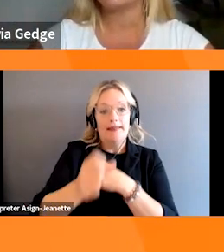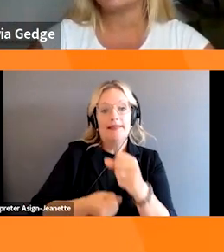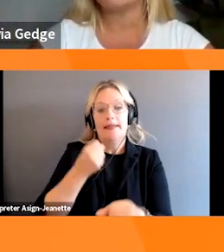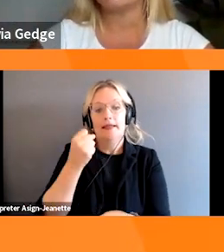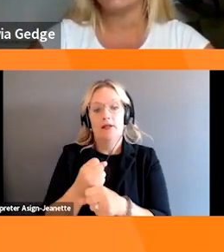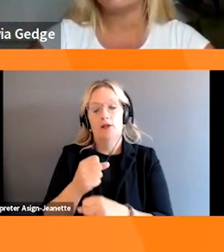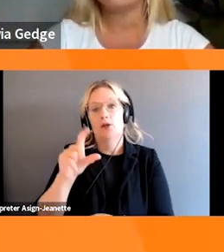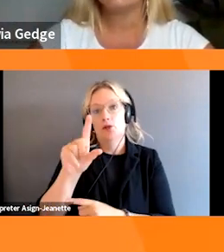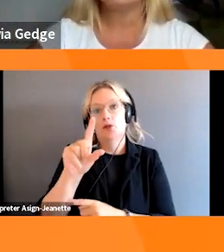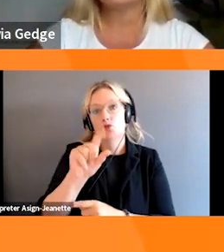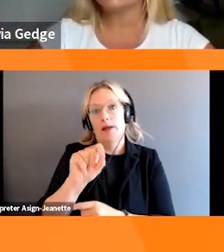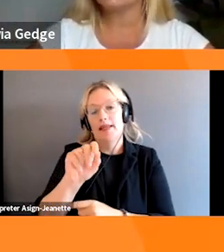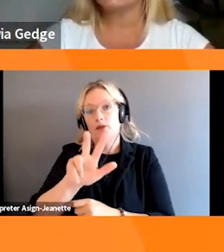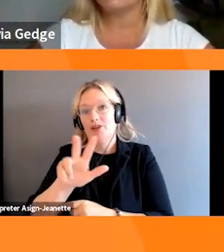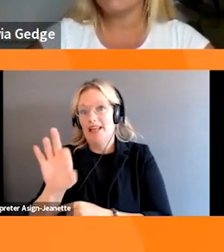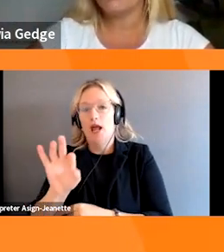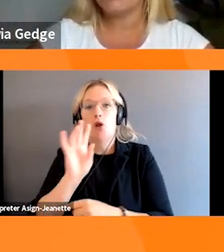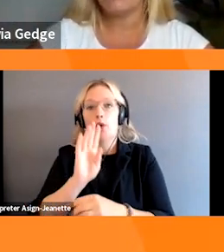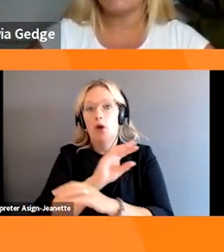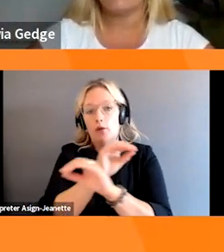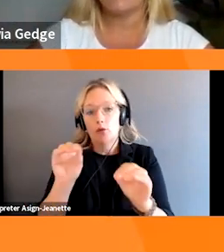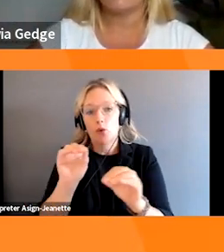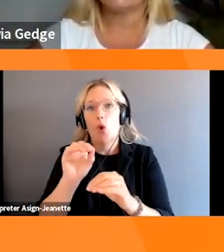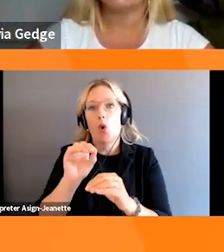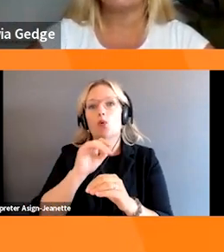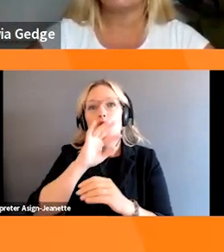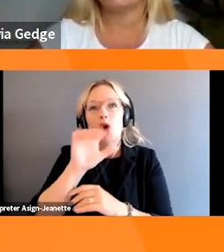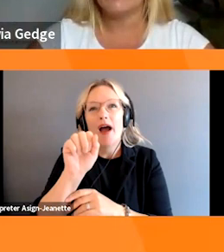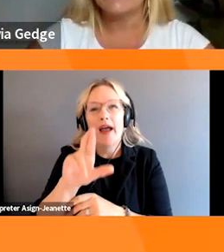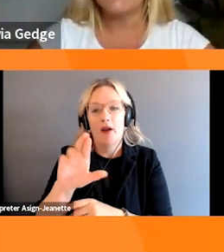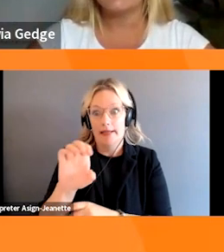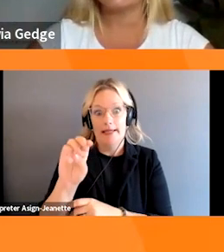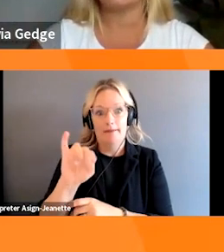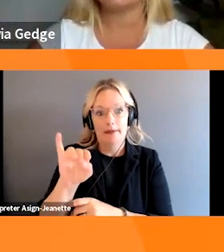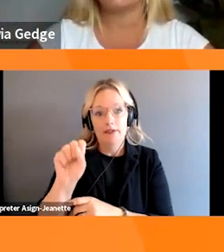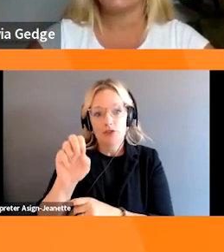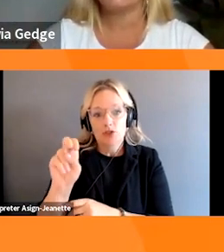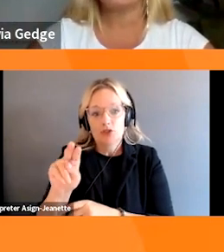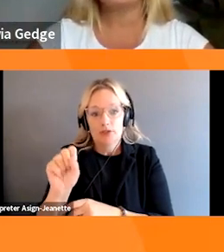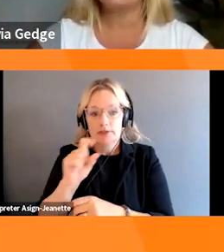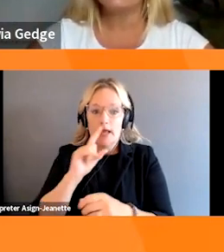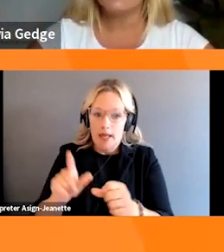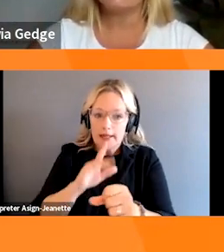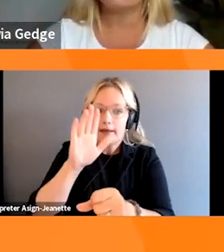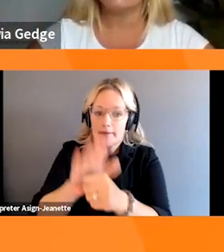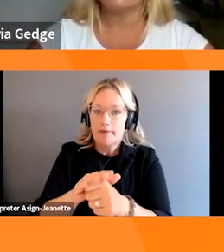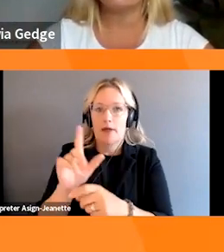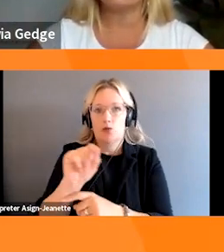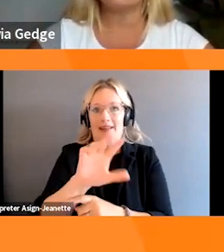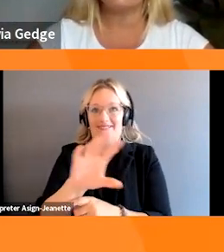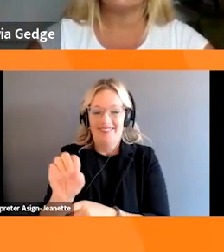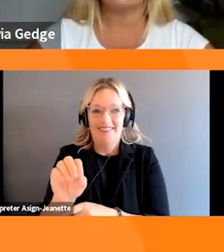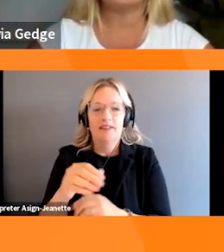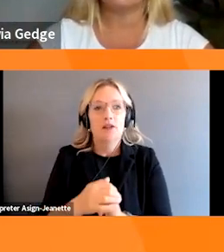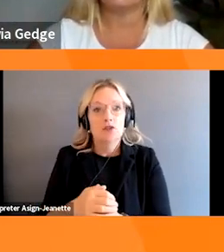by 2039. So that's pretty aggressive and impressive at the same time. But to do that, they